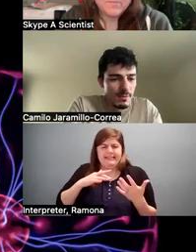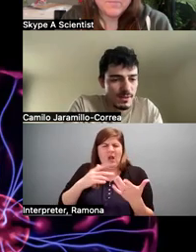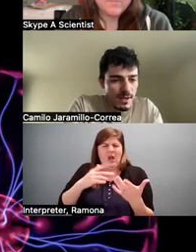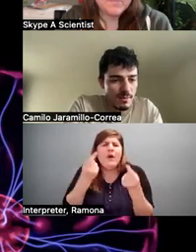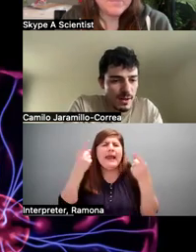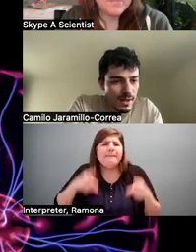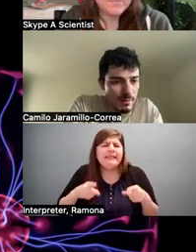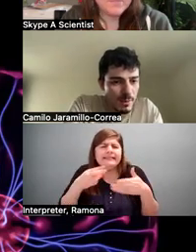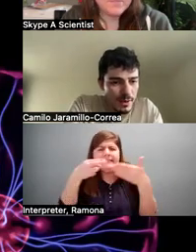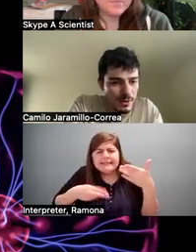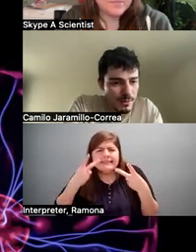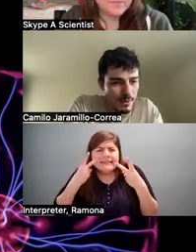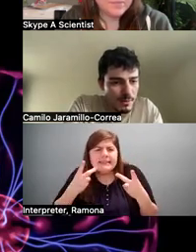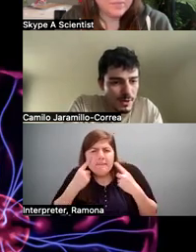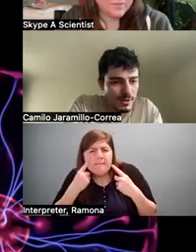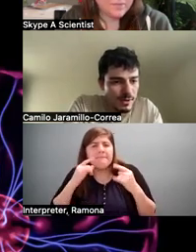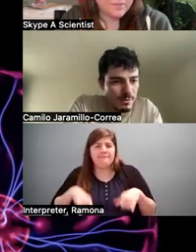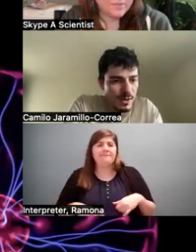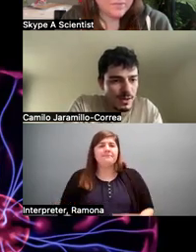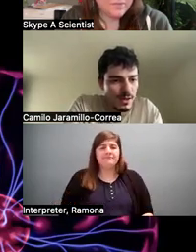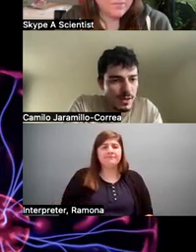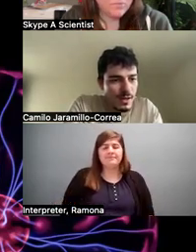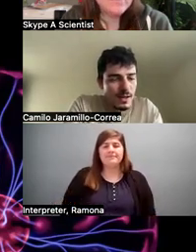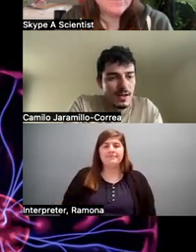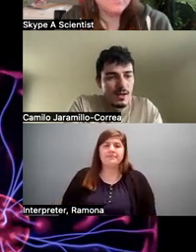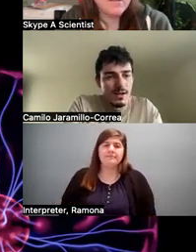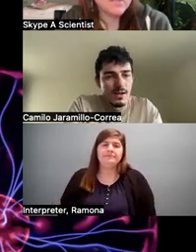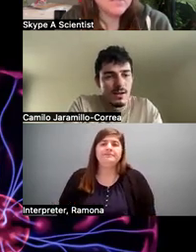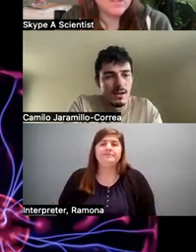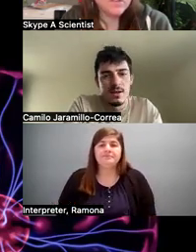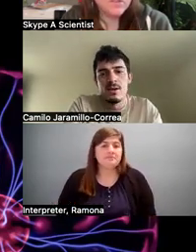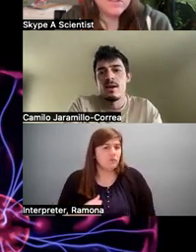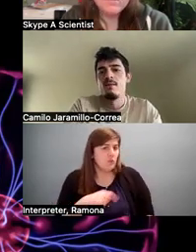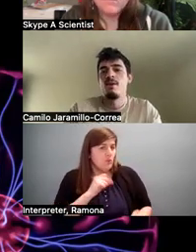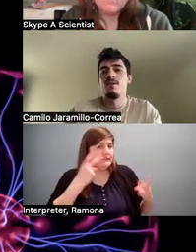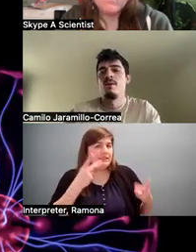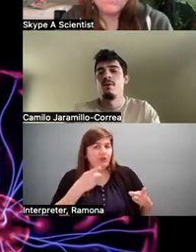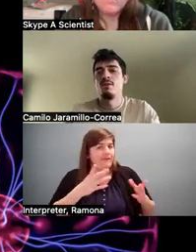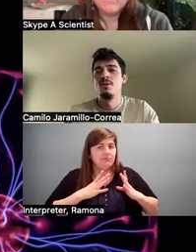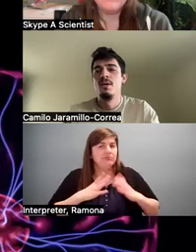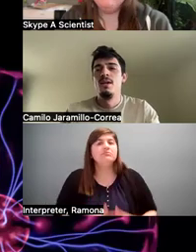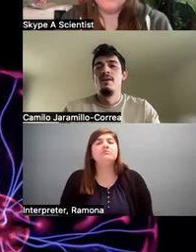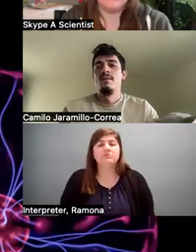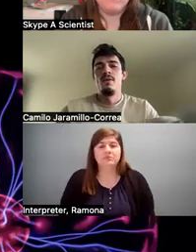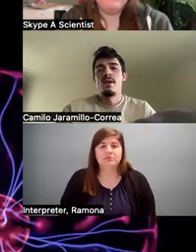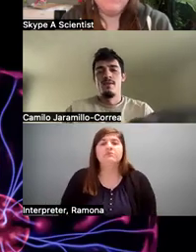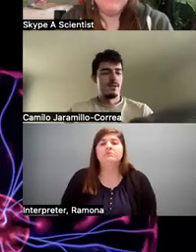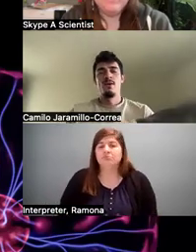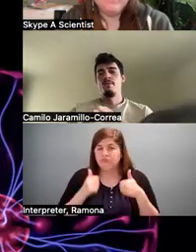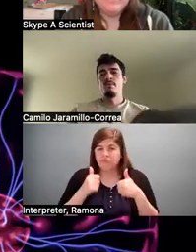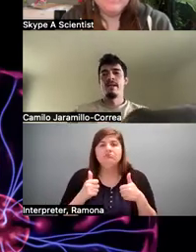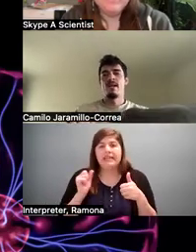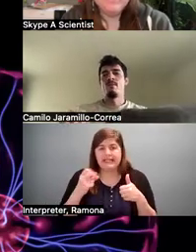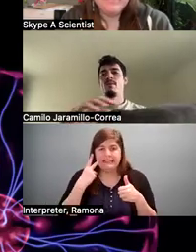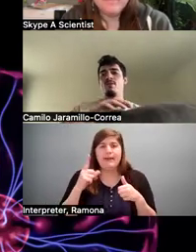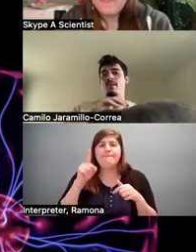here. Let me set up my pointer so maybe people can see it better. We can see your mouse. Okay, you can see my pointer too? Yep, looks good. Oh,